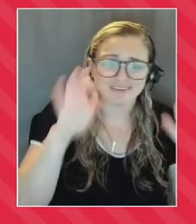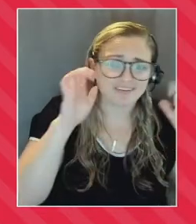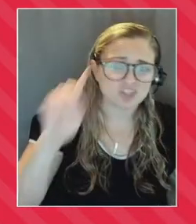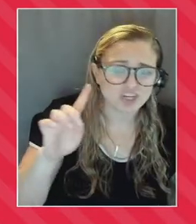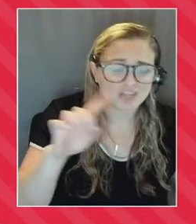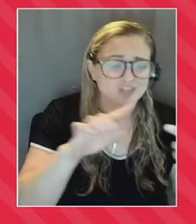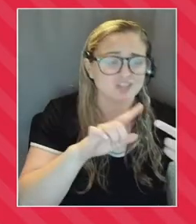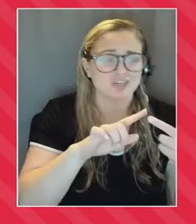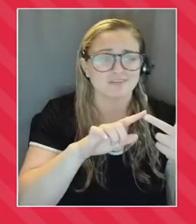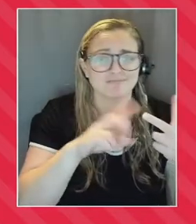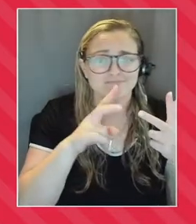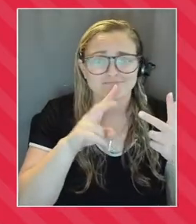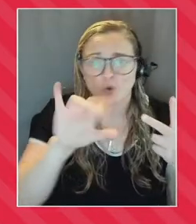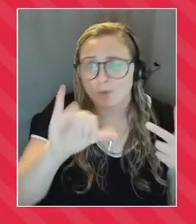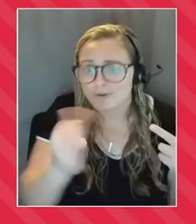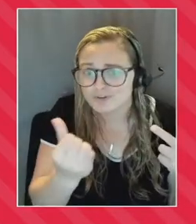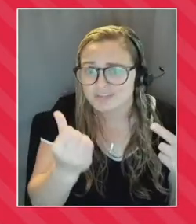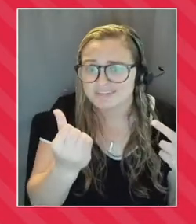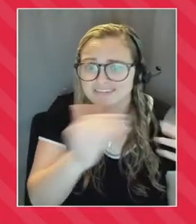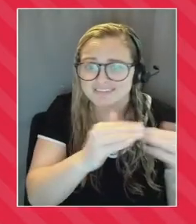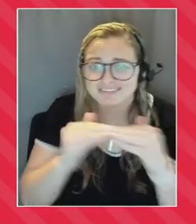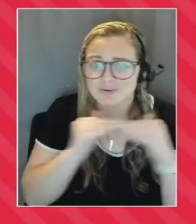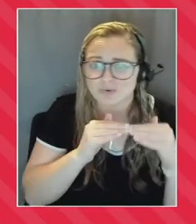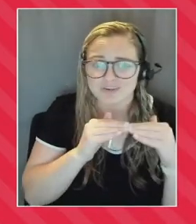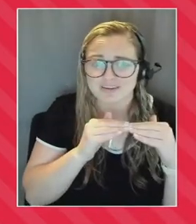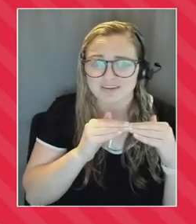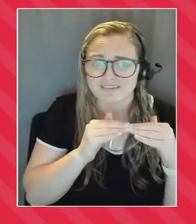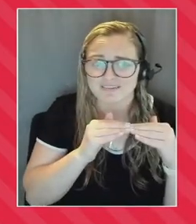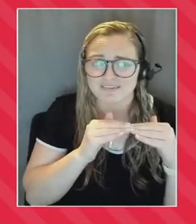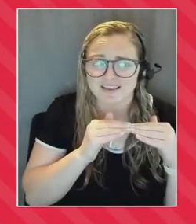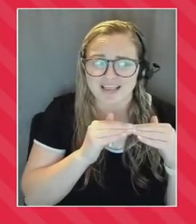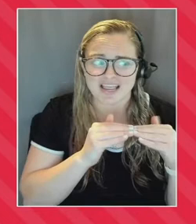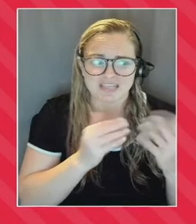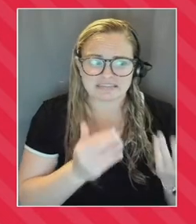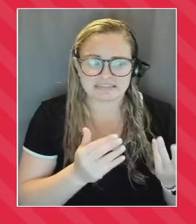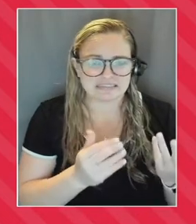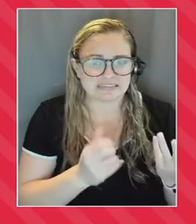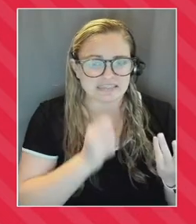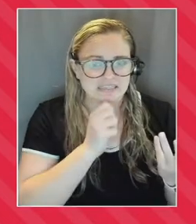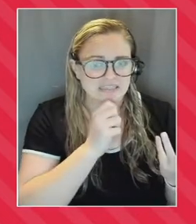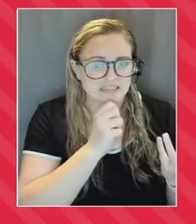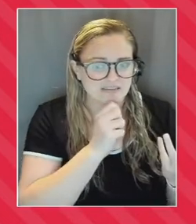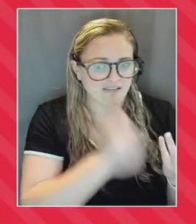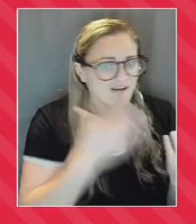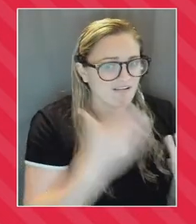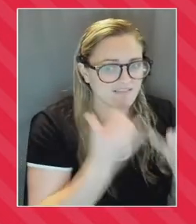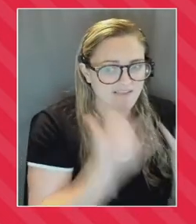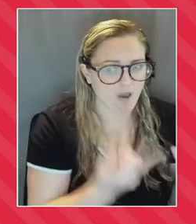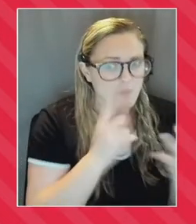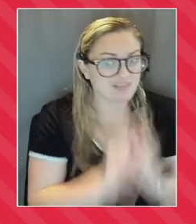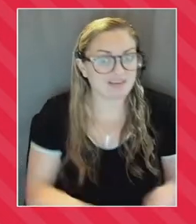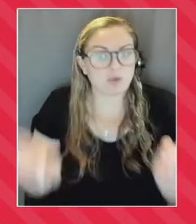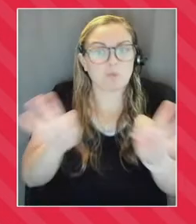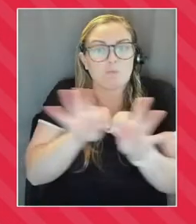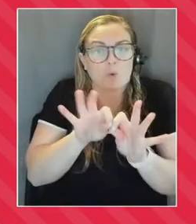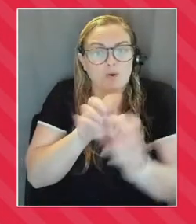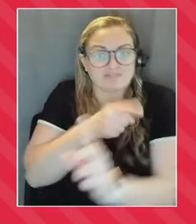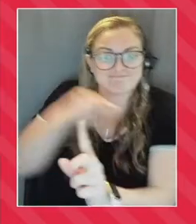criminal justice are not just core, but they're actually essential to our mission and our vision of food